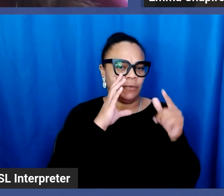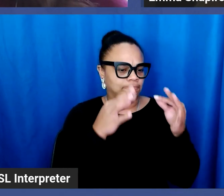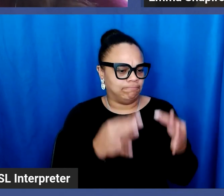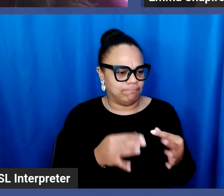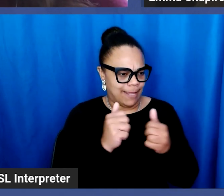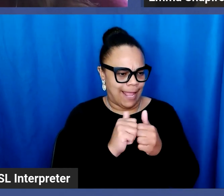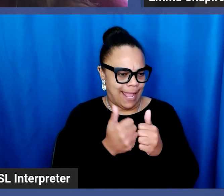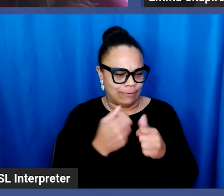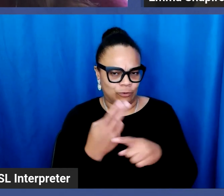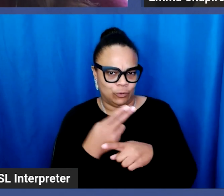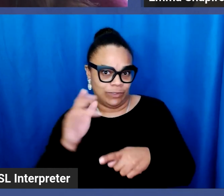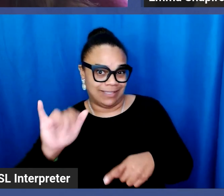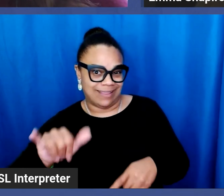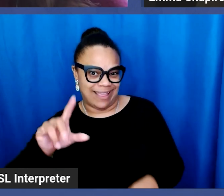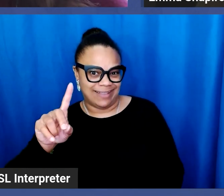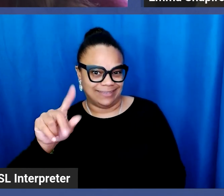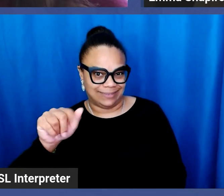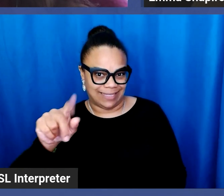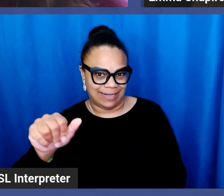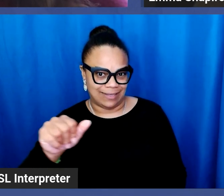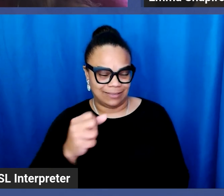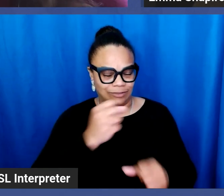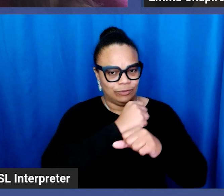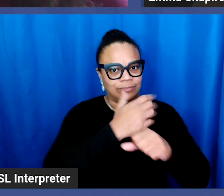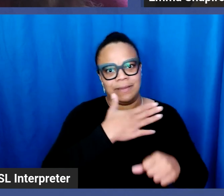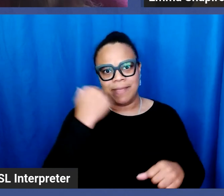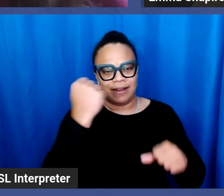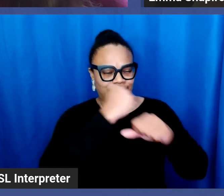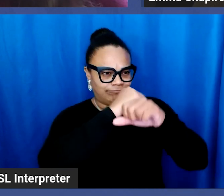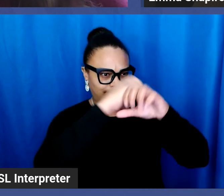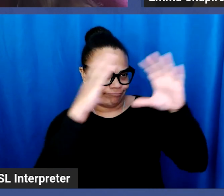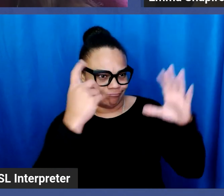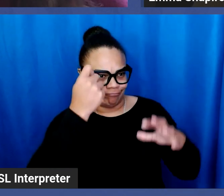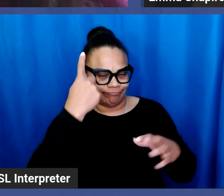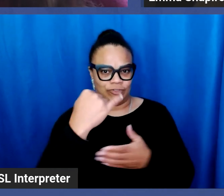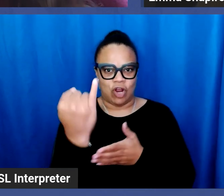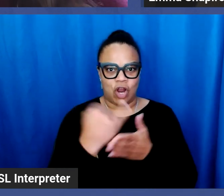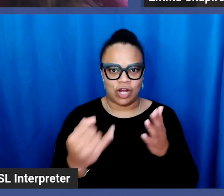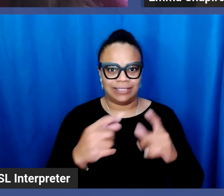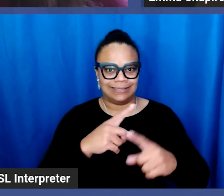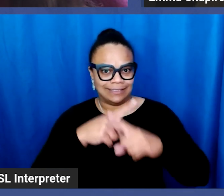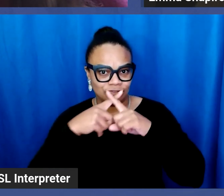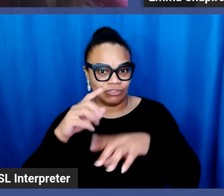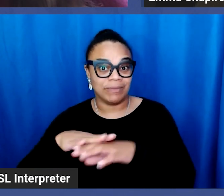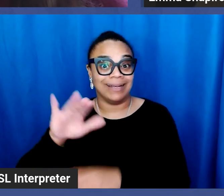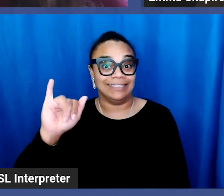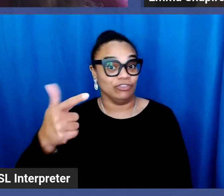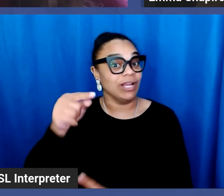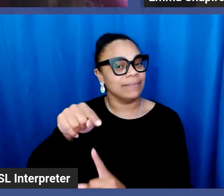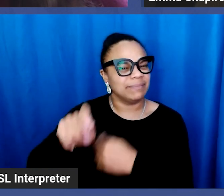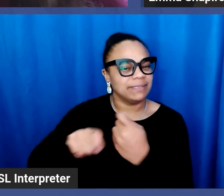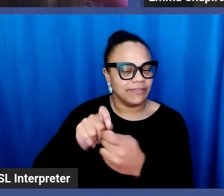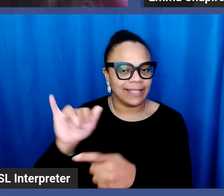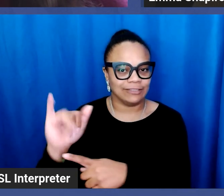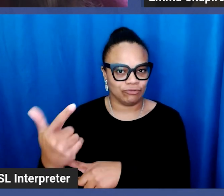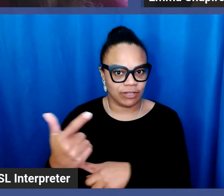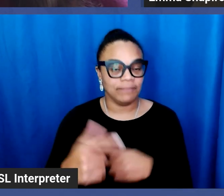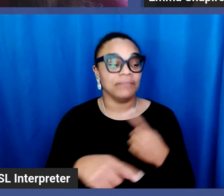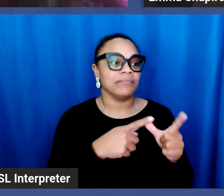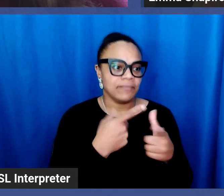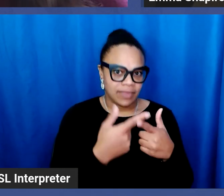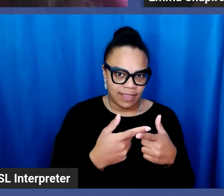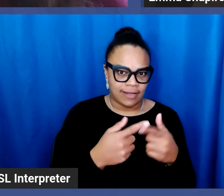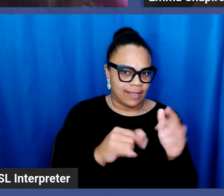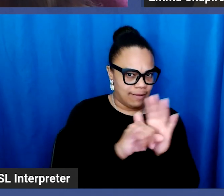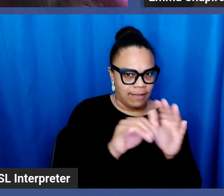going to use this data to get a better picture of the state of artistic censorship on Instagram in particular, and how to advise both